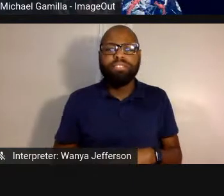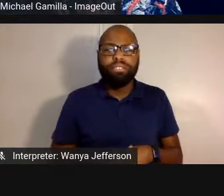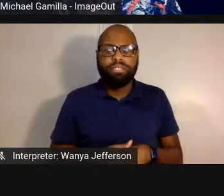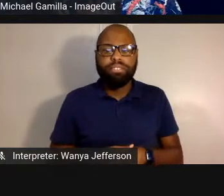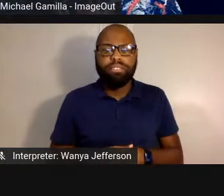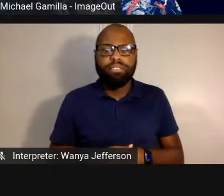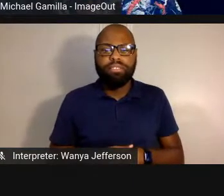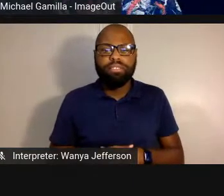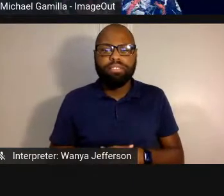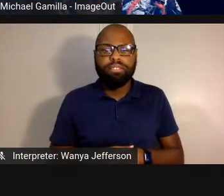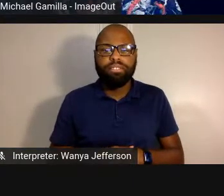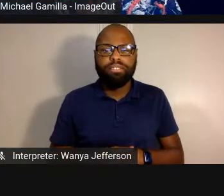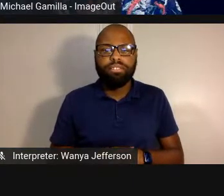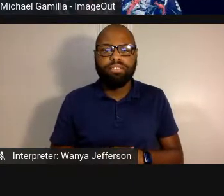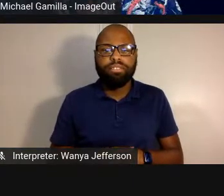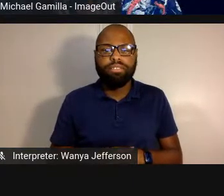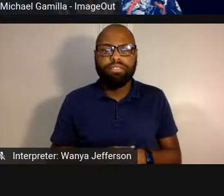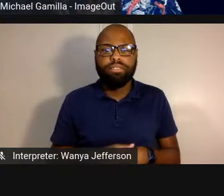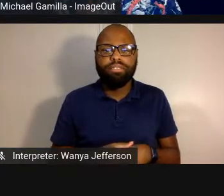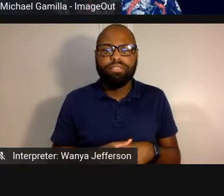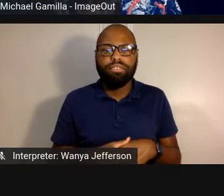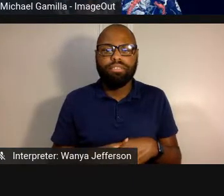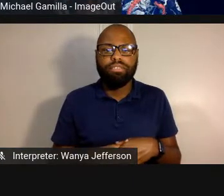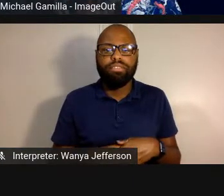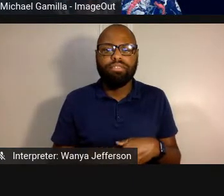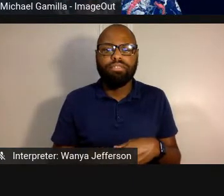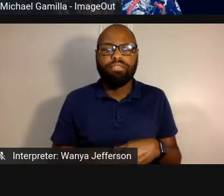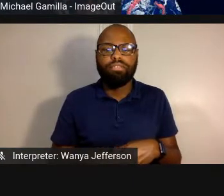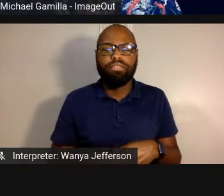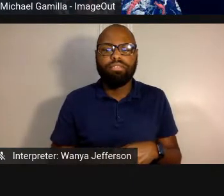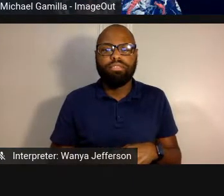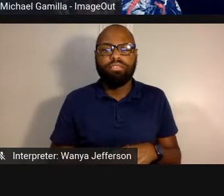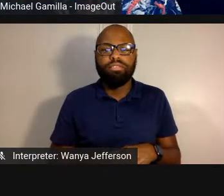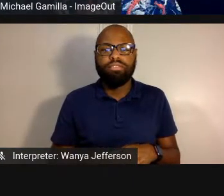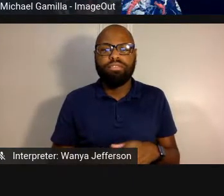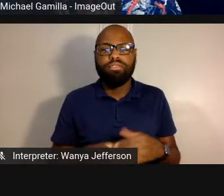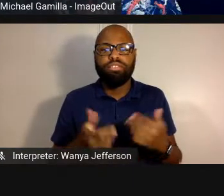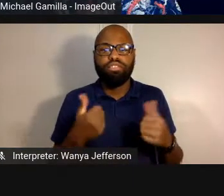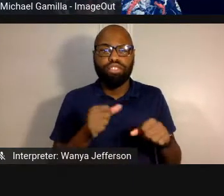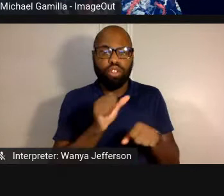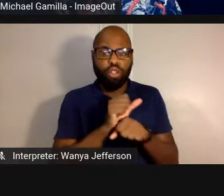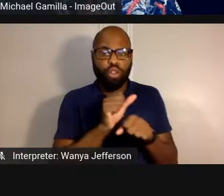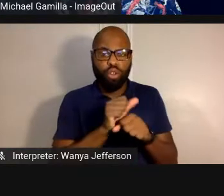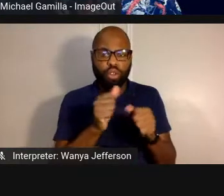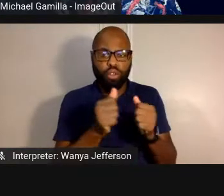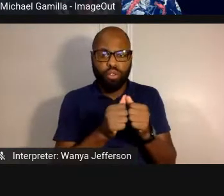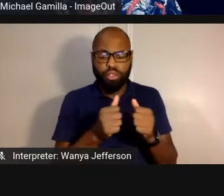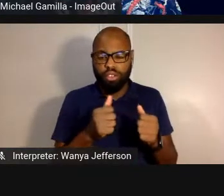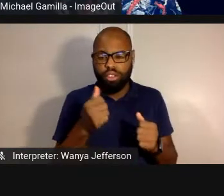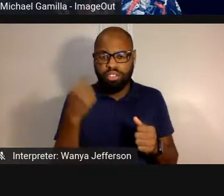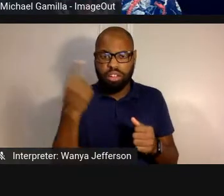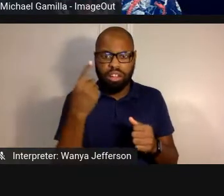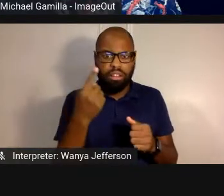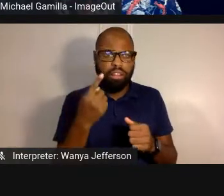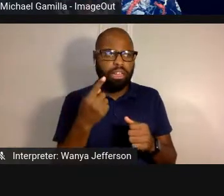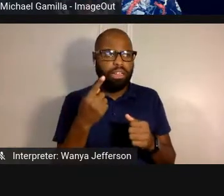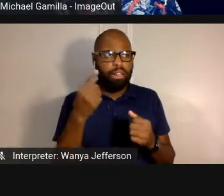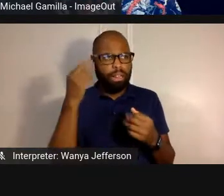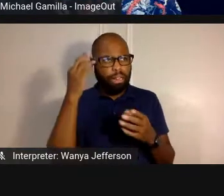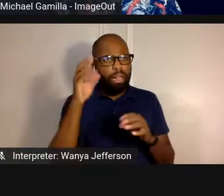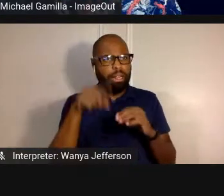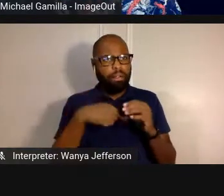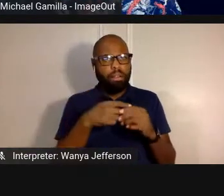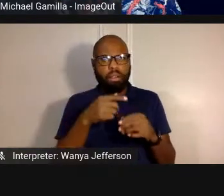with our DF, and I have more sensibility about light after this movie. And the